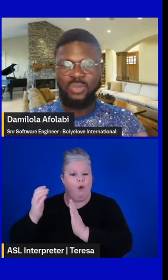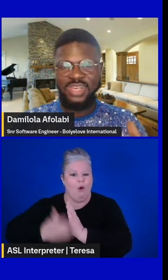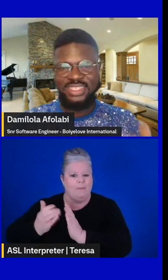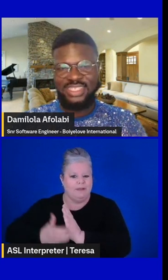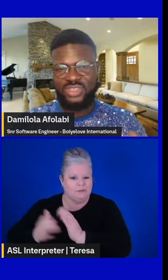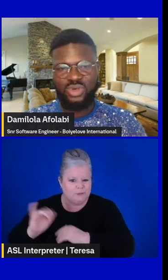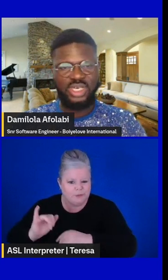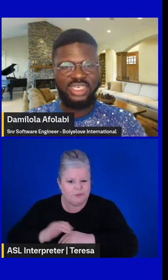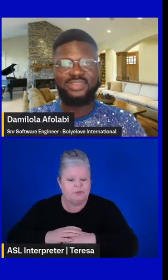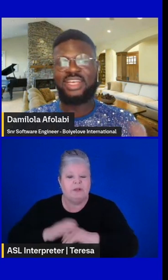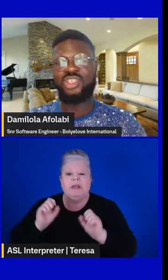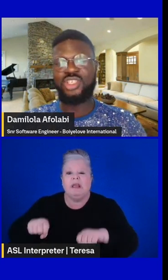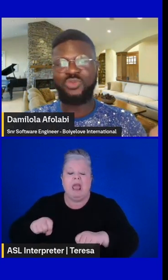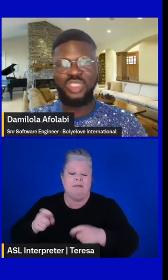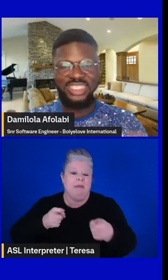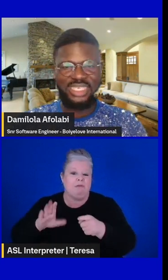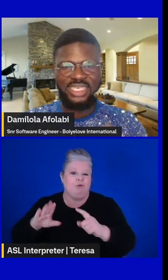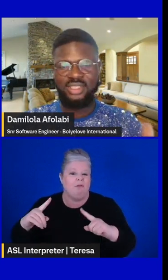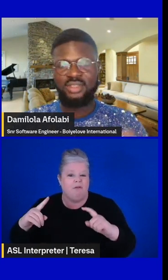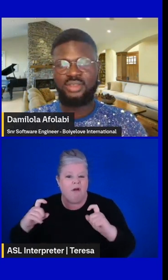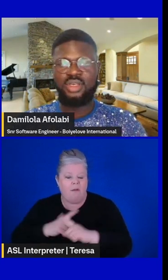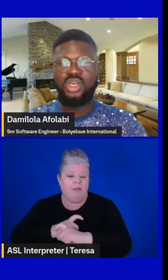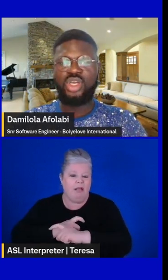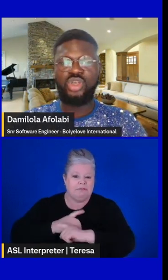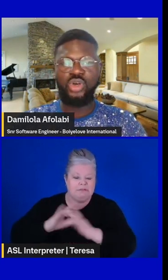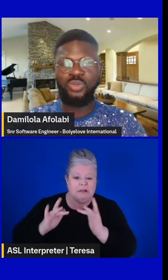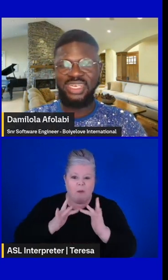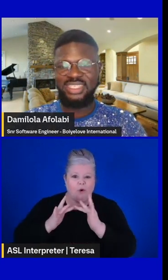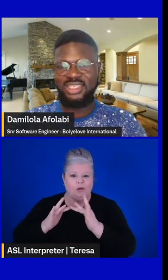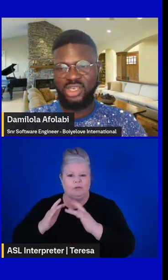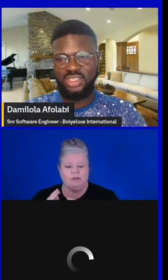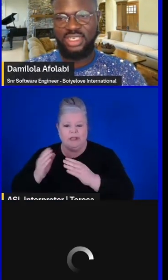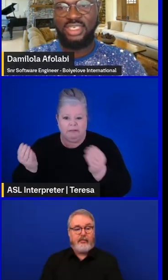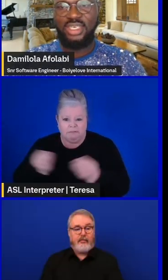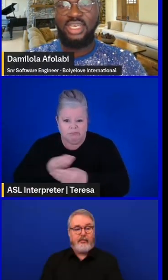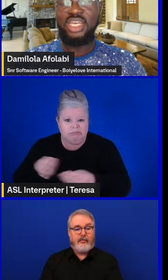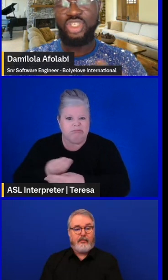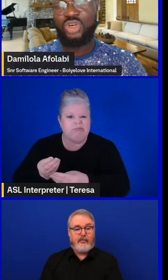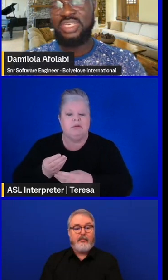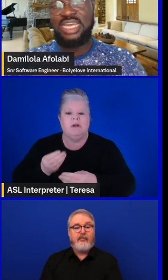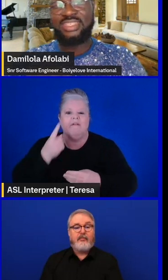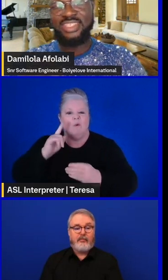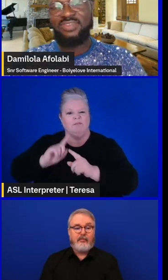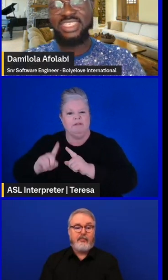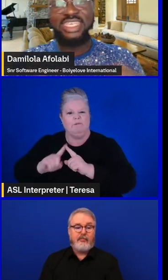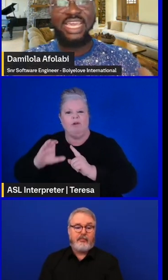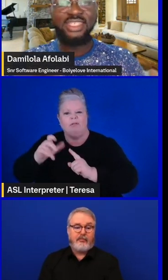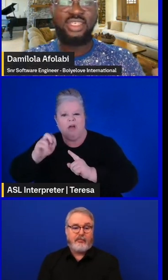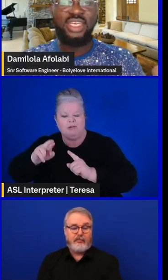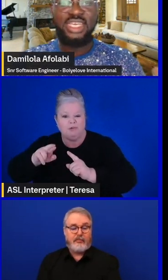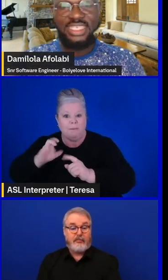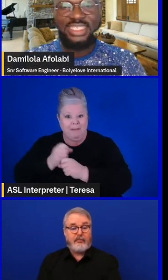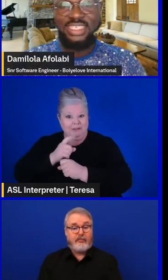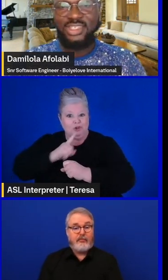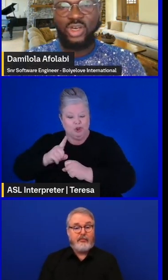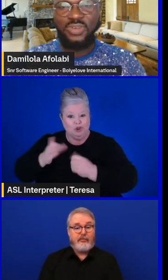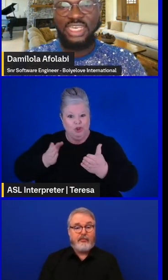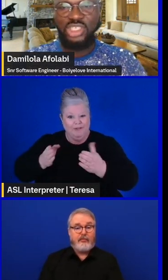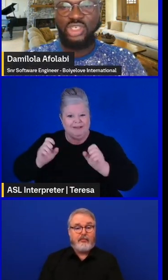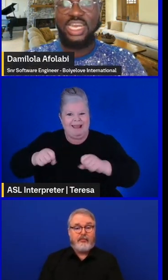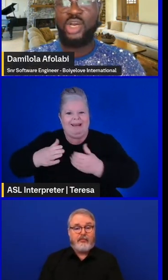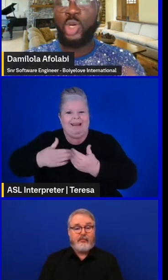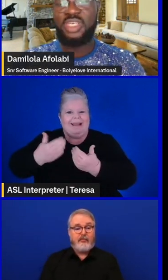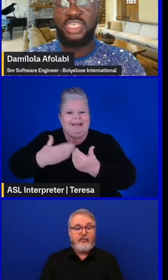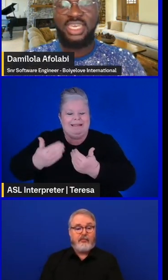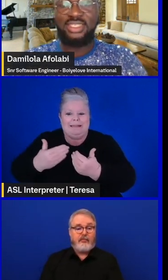manage the complex network interactions within your Kubernetes cluster, ensuring that services can easily discover